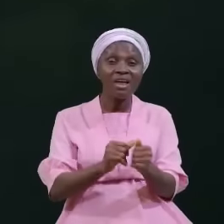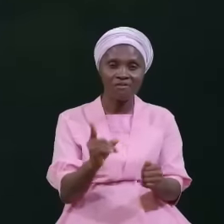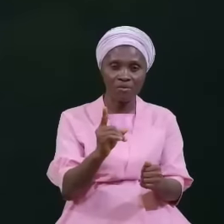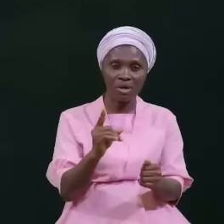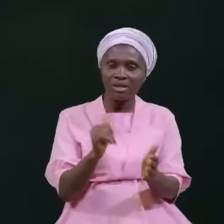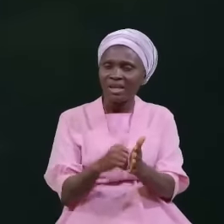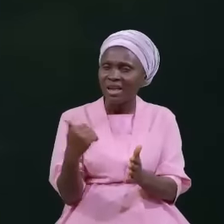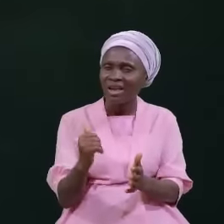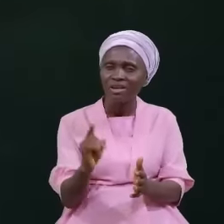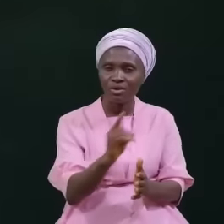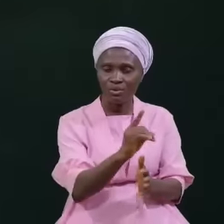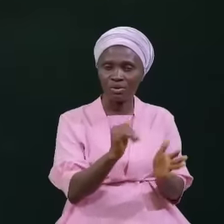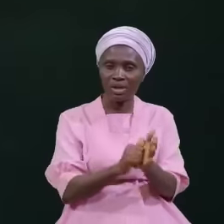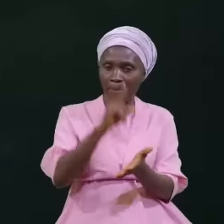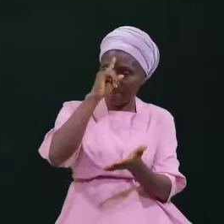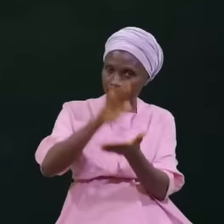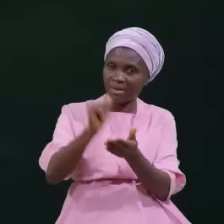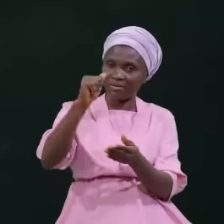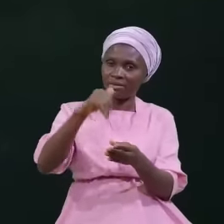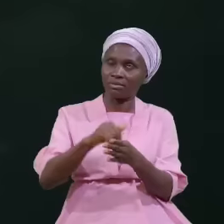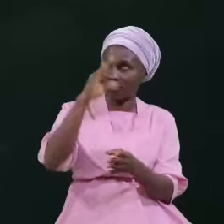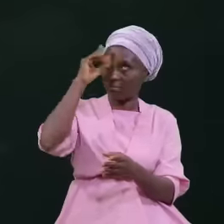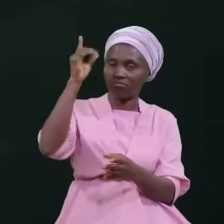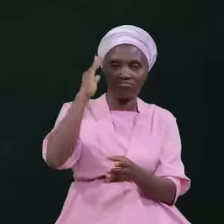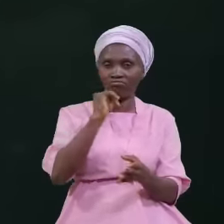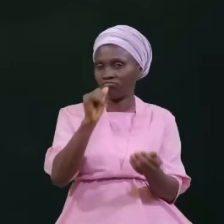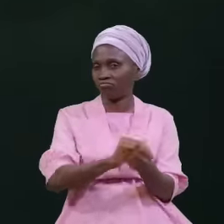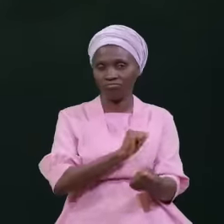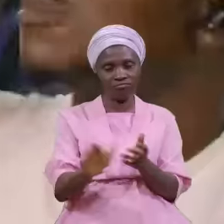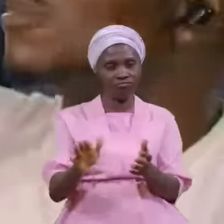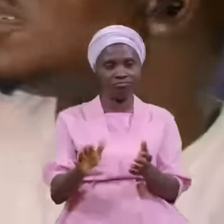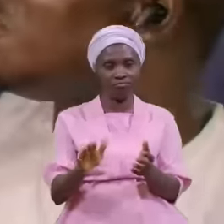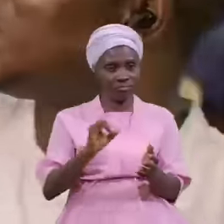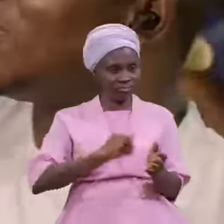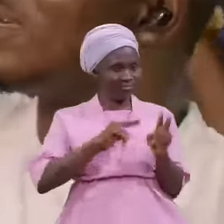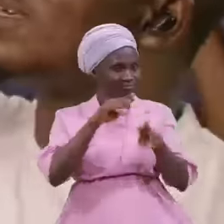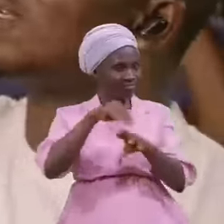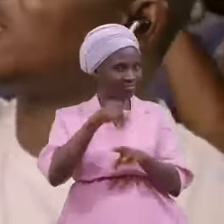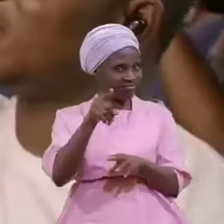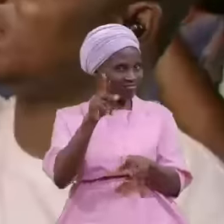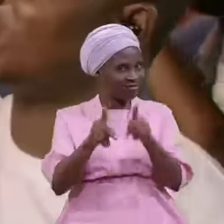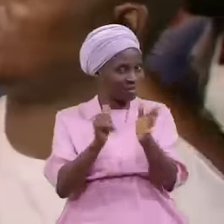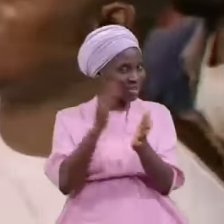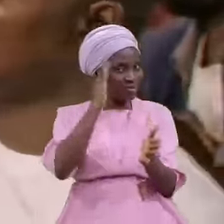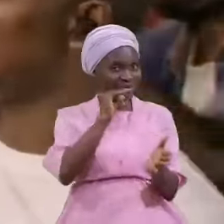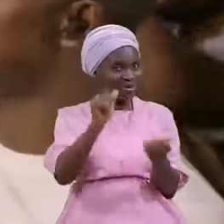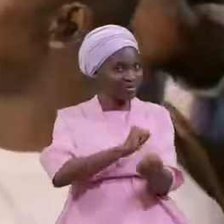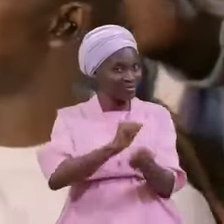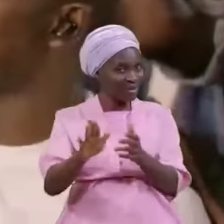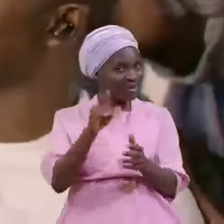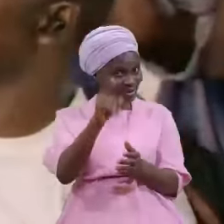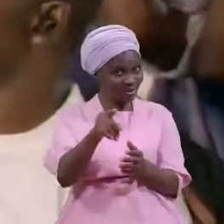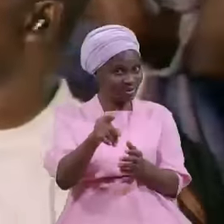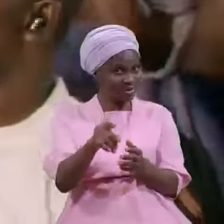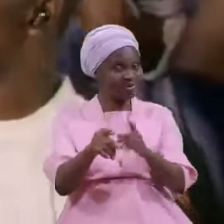believes in him will not perish. I'm looking at people that will not perish. Where are they? You will